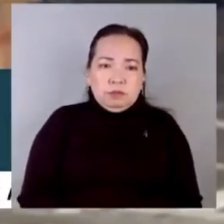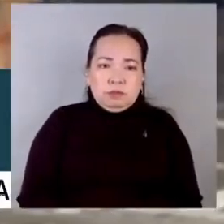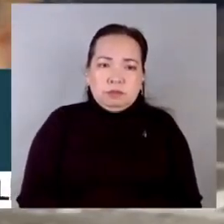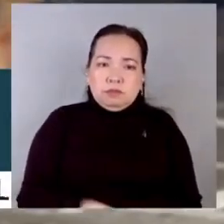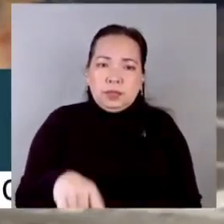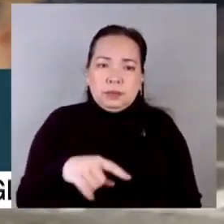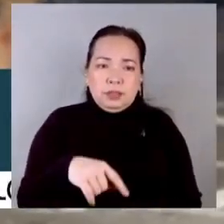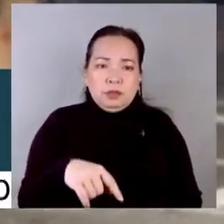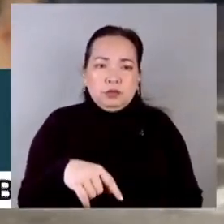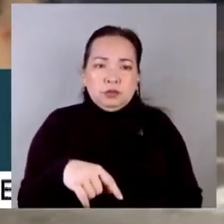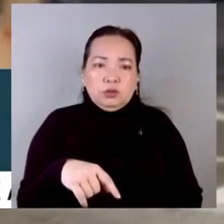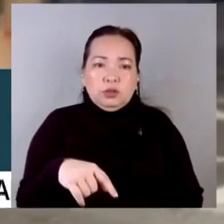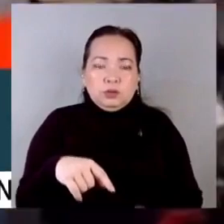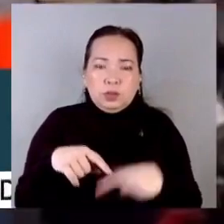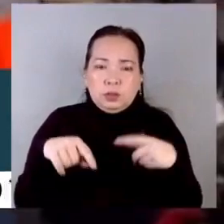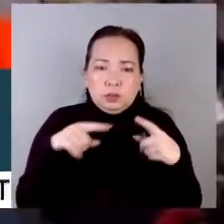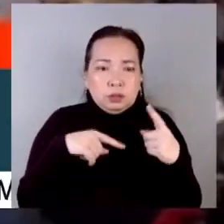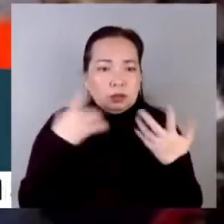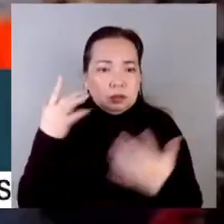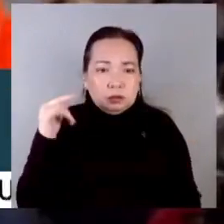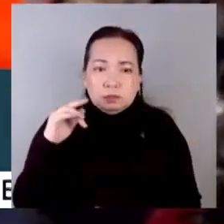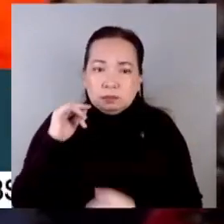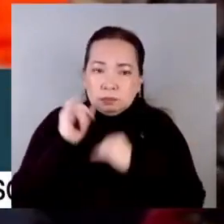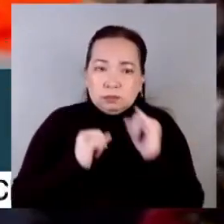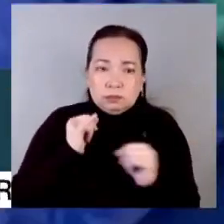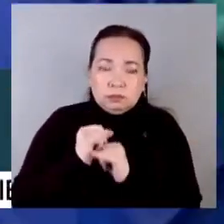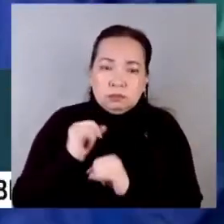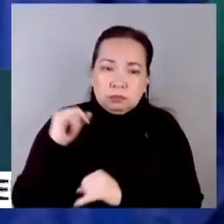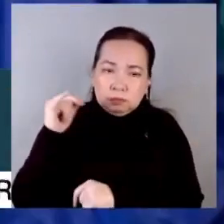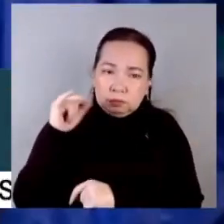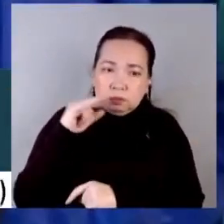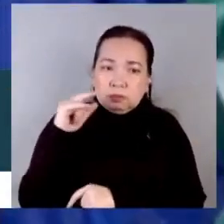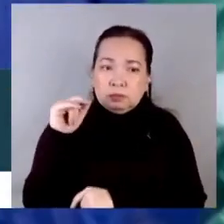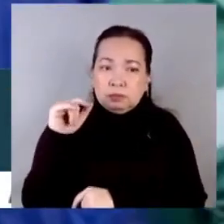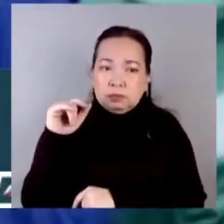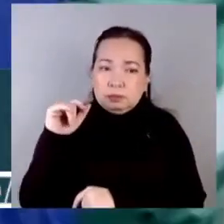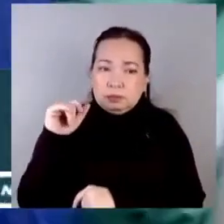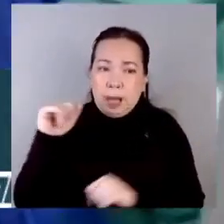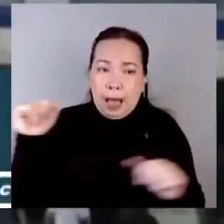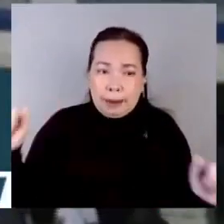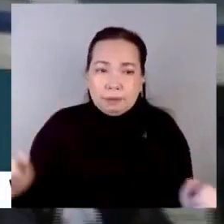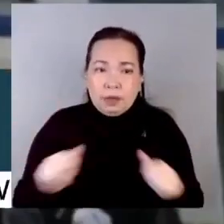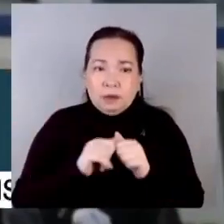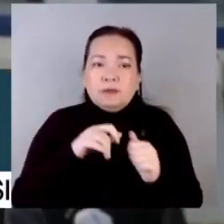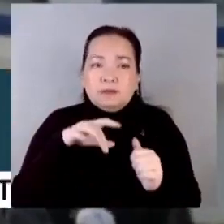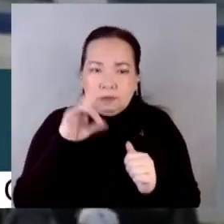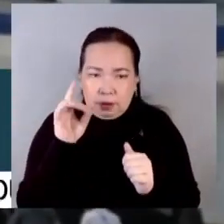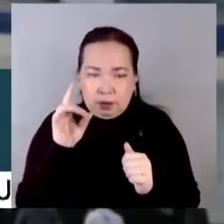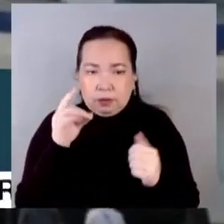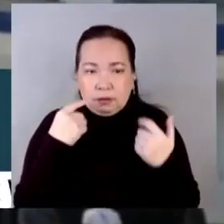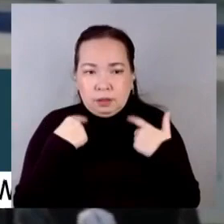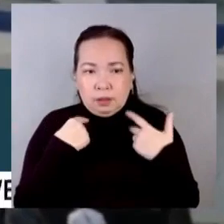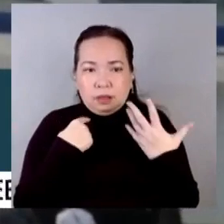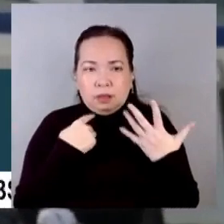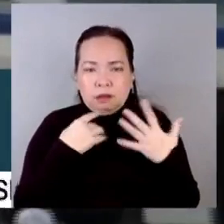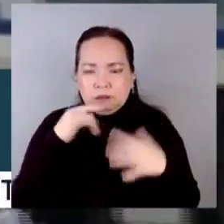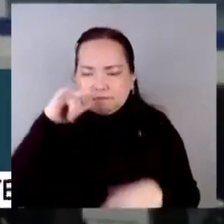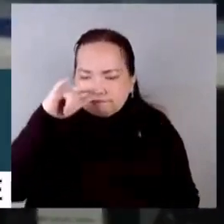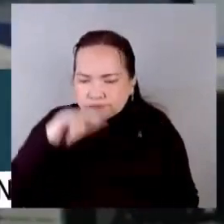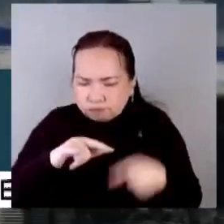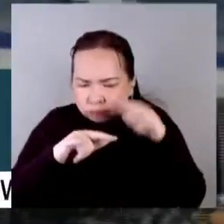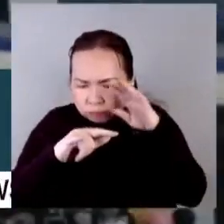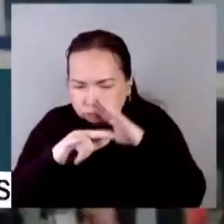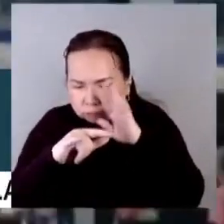the Bicol International Airport in Dirgaalbay on Saturday morning, have been found yesterday. The wreckage was located